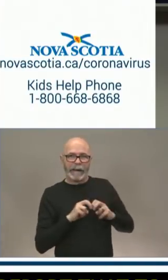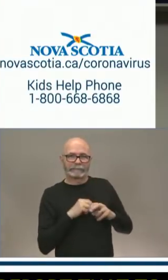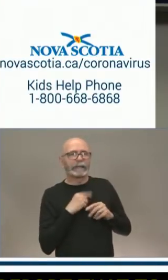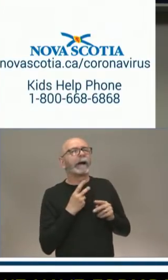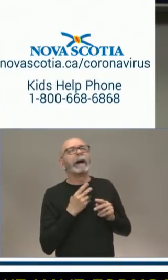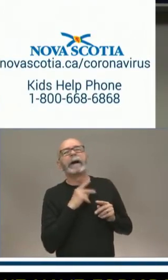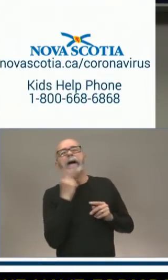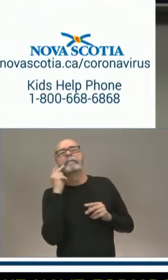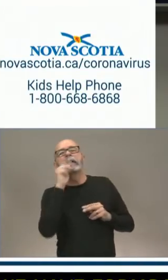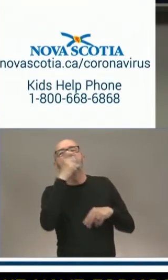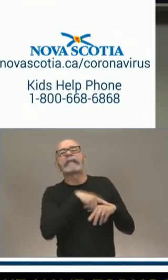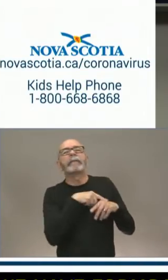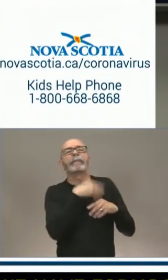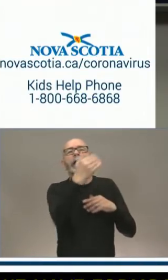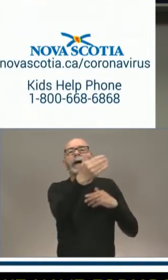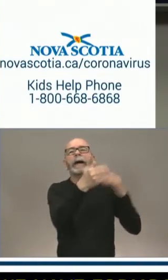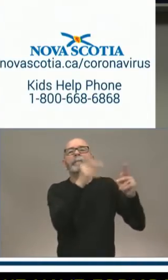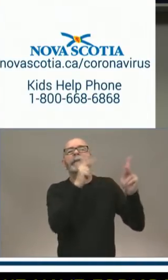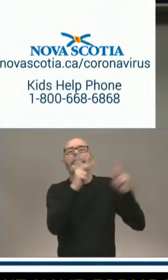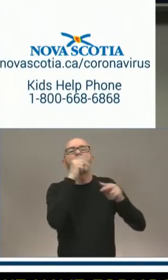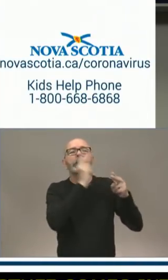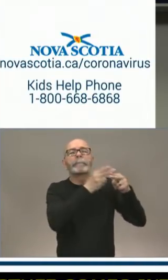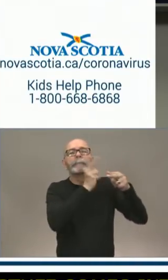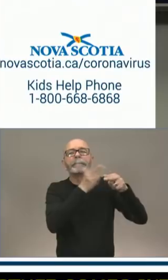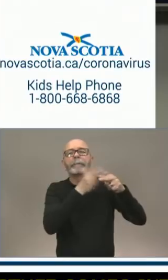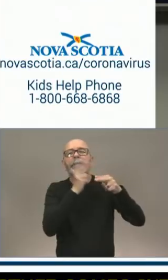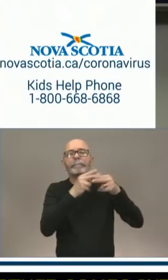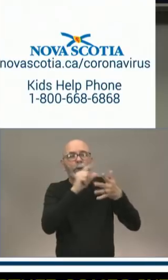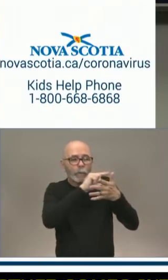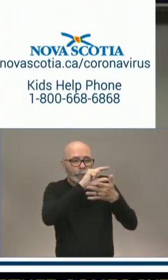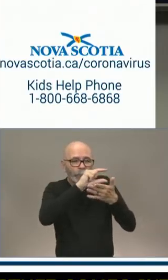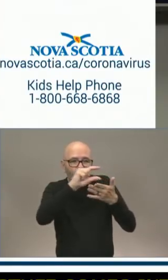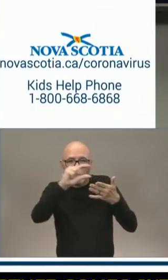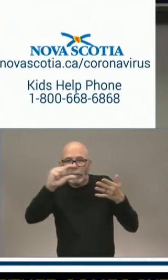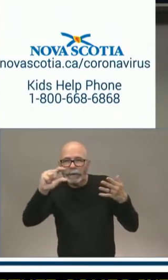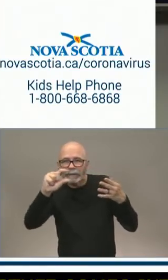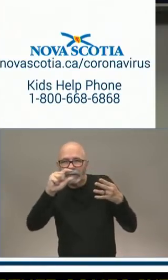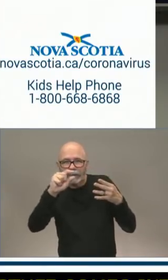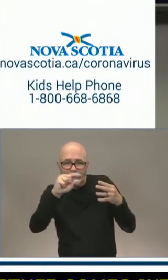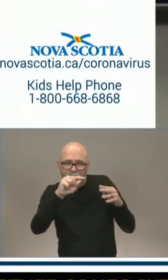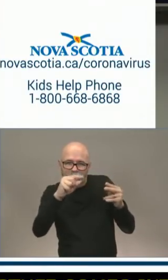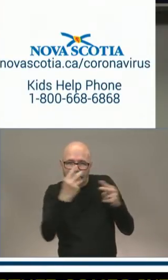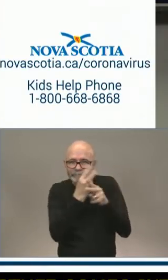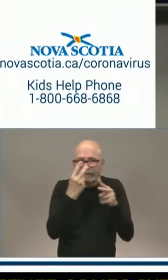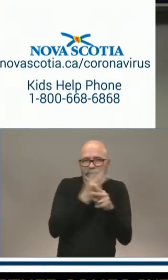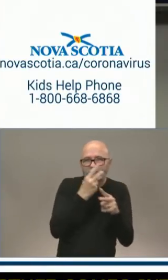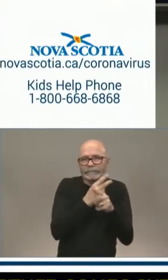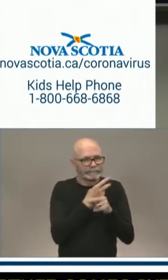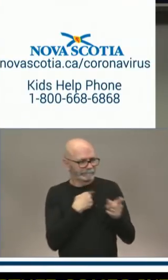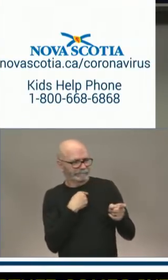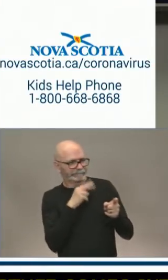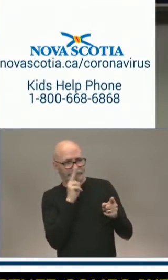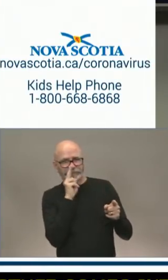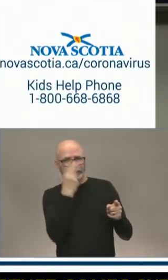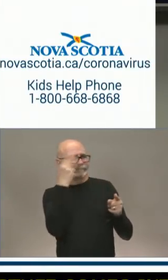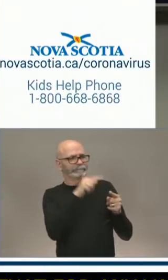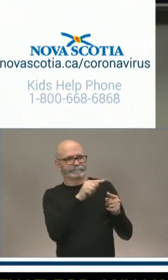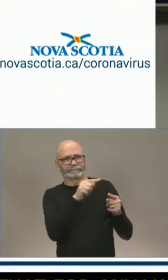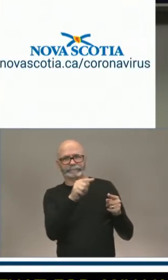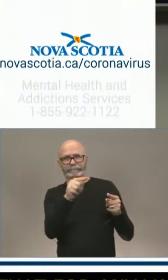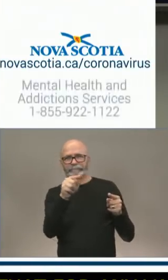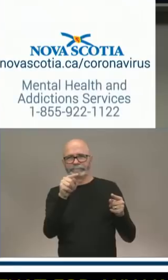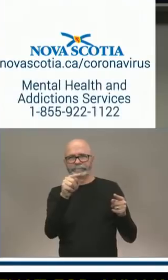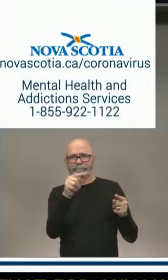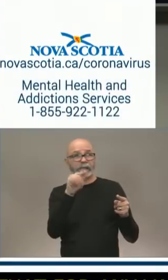looking for is there any signal of any unusual type of event that's happening with a batch of vaccine that we need